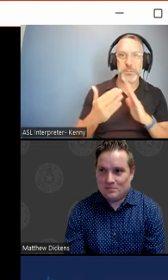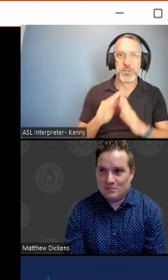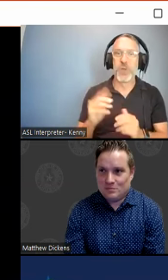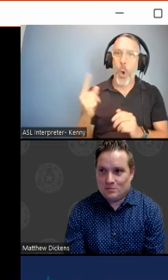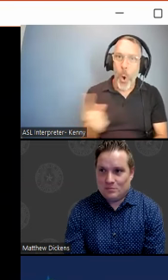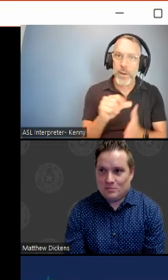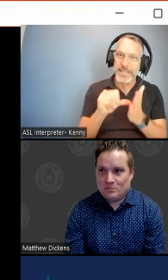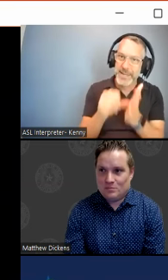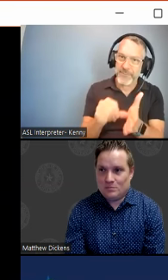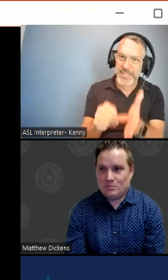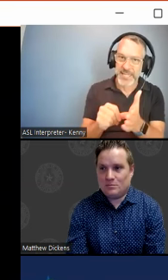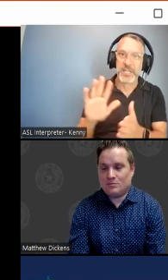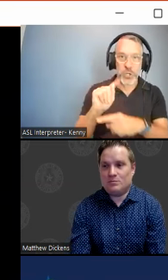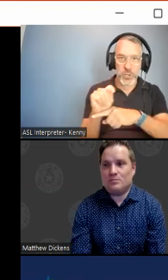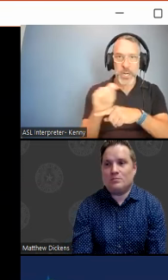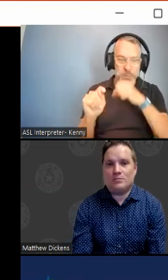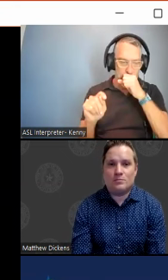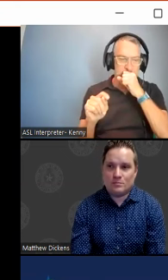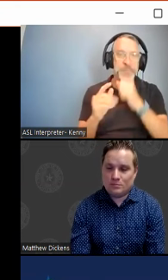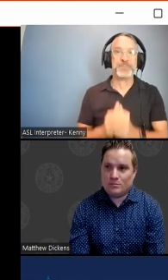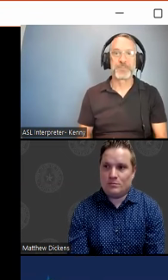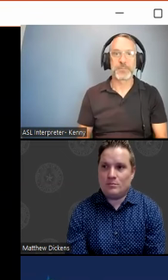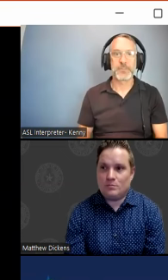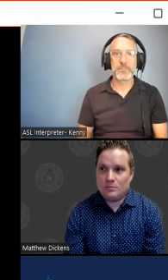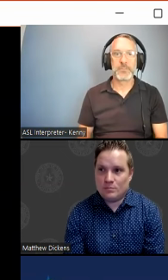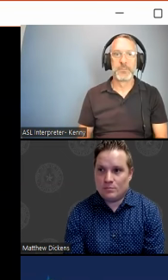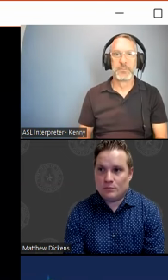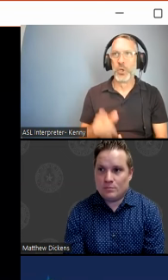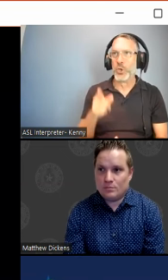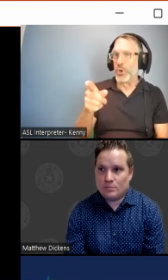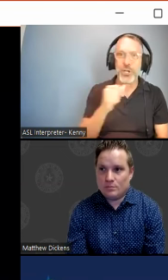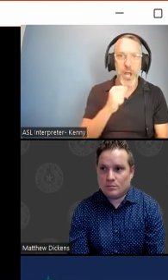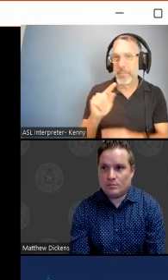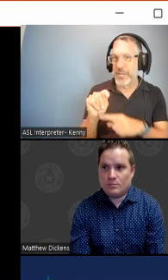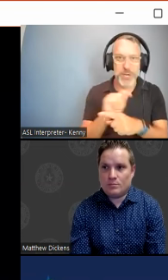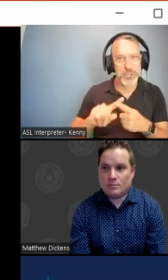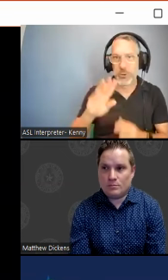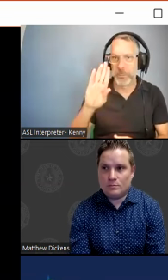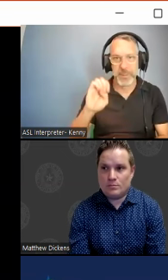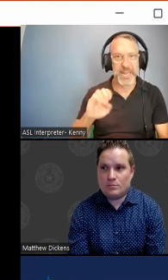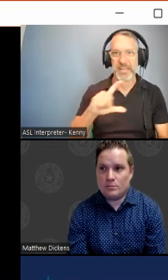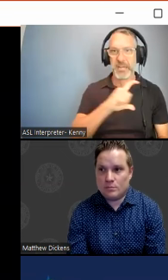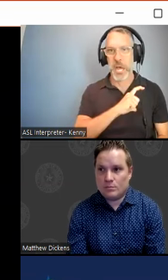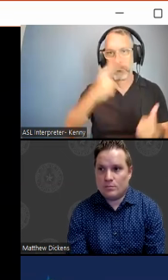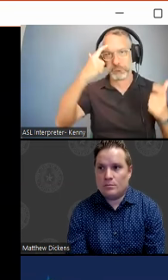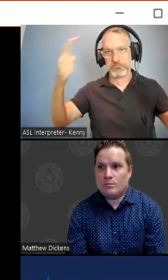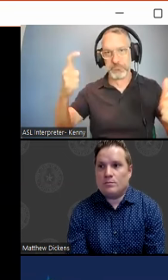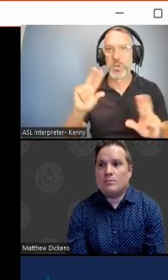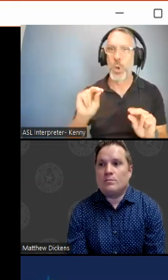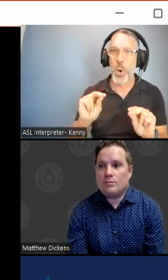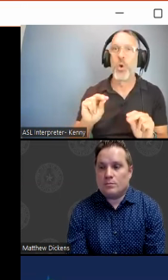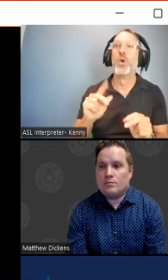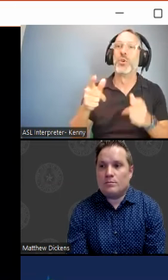always emphasizing in your trainings that you're not being trained to be the heavy hand of the law. You are trained to be